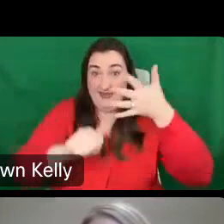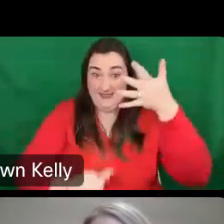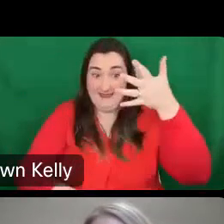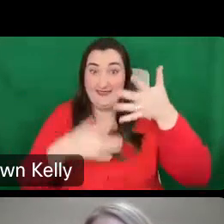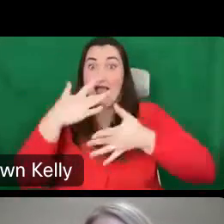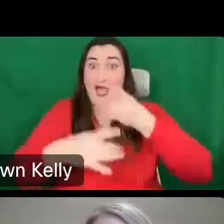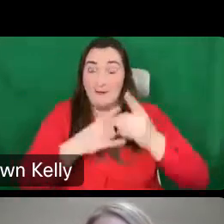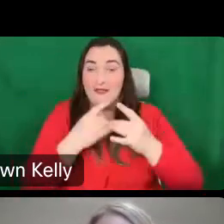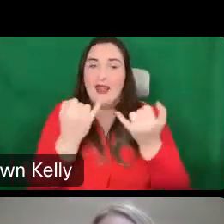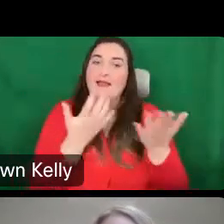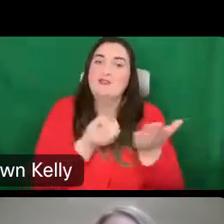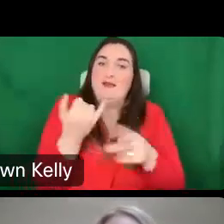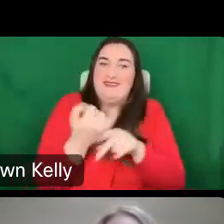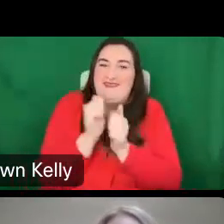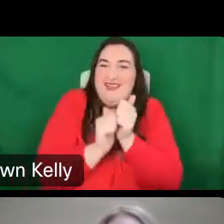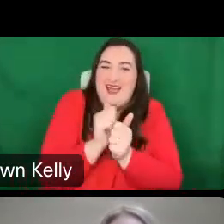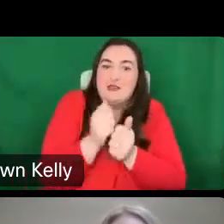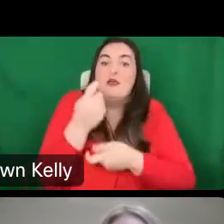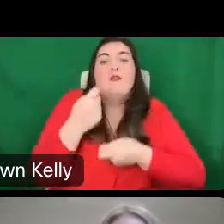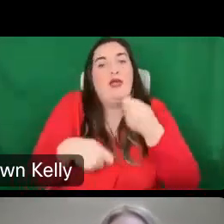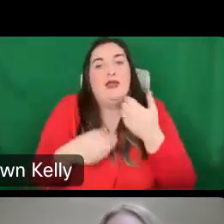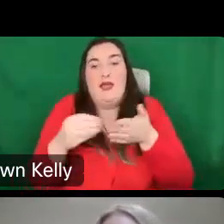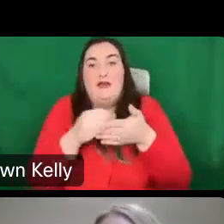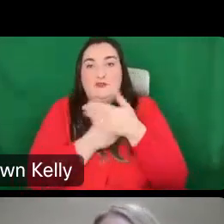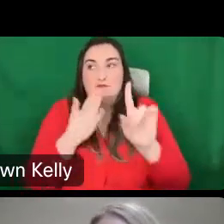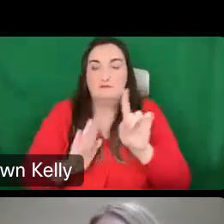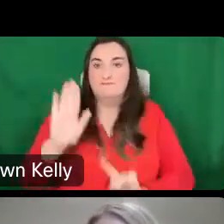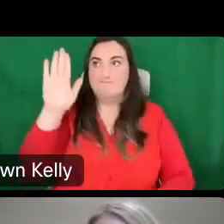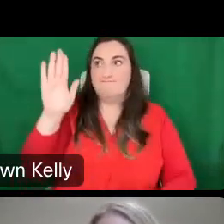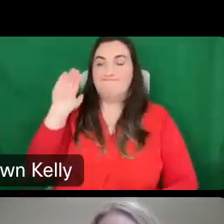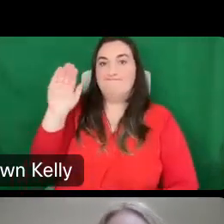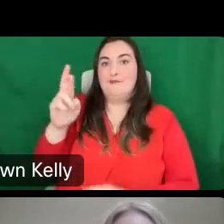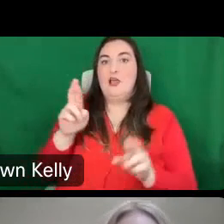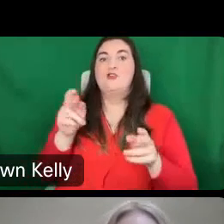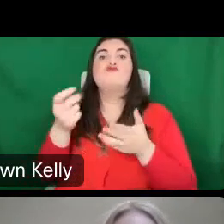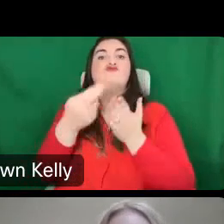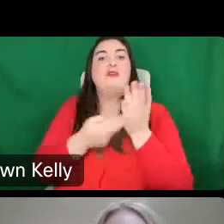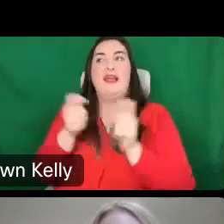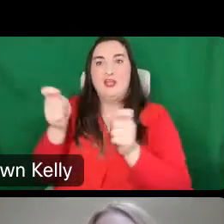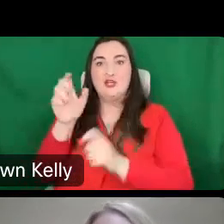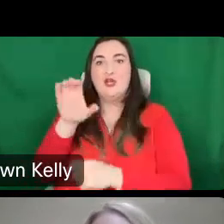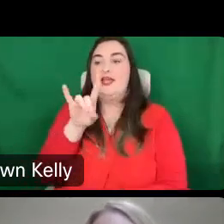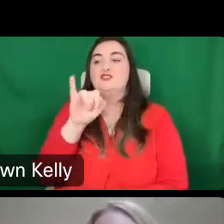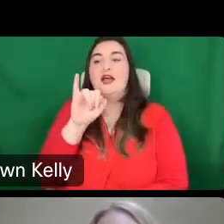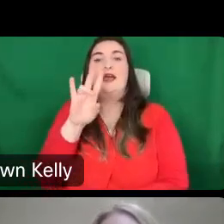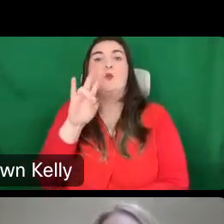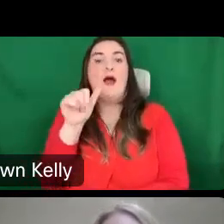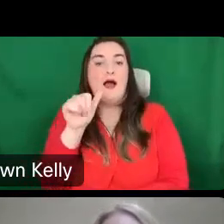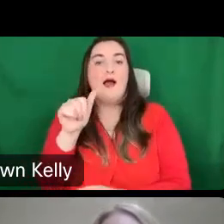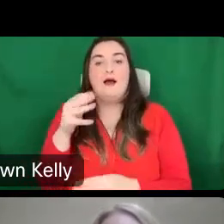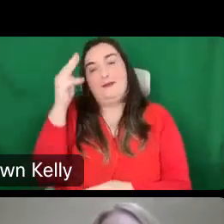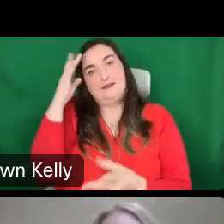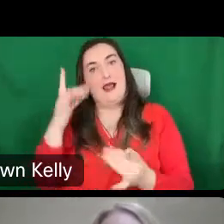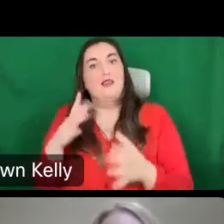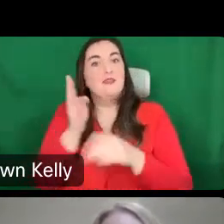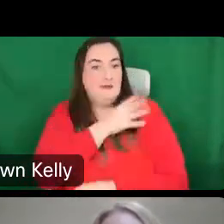are described in the Act, then we need to notify our regulators, so either HICWA, the Mental Health Commission, or